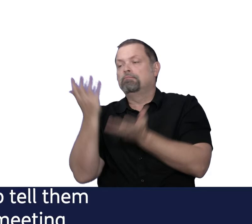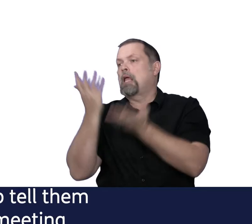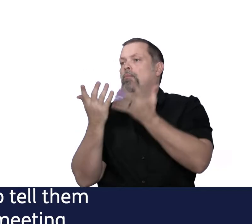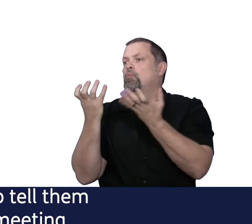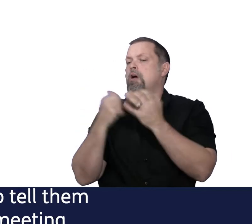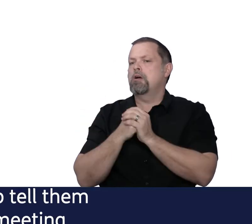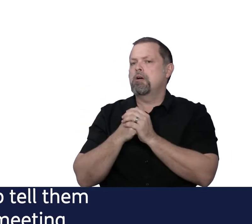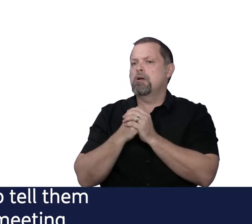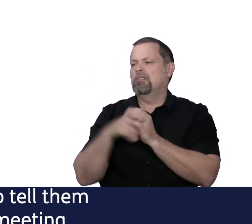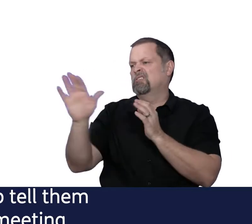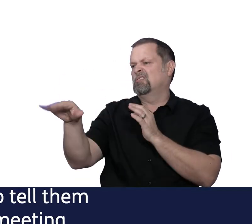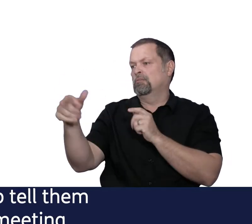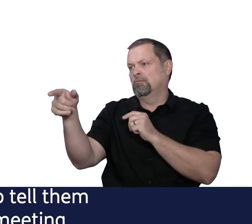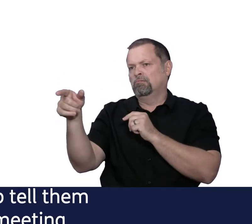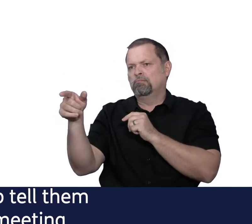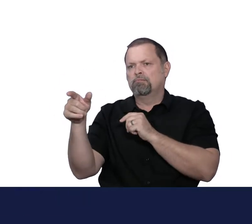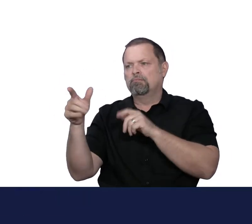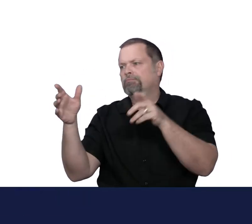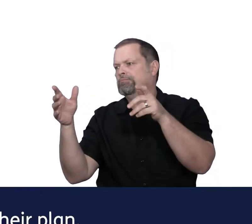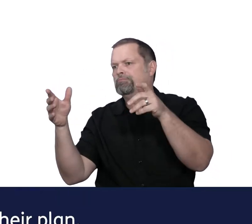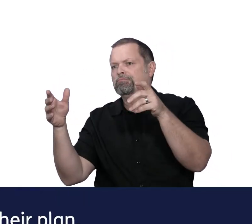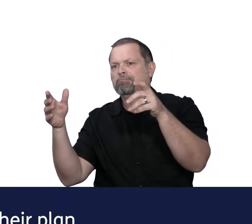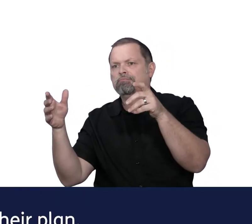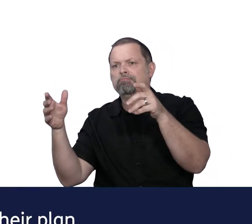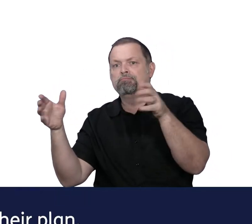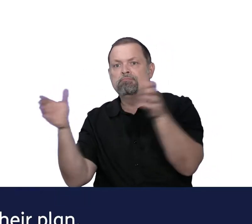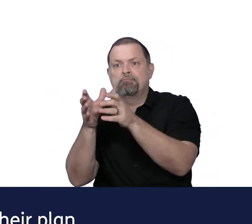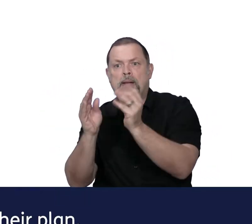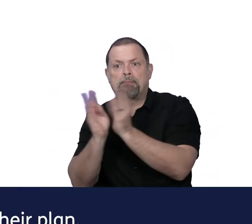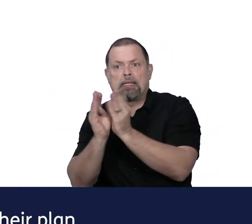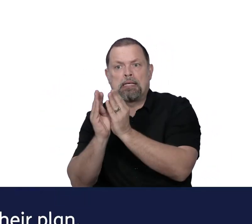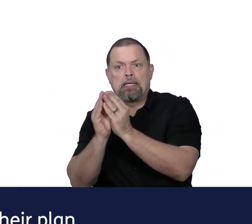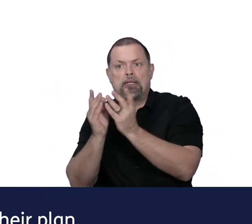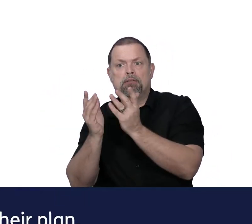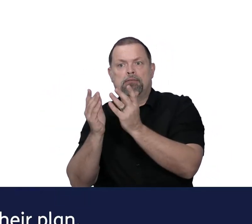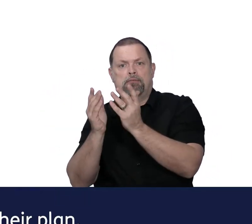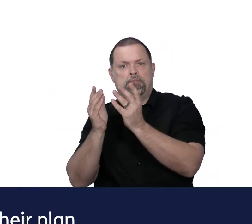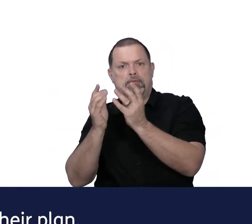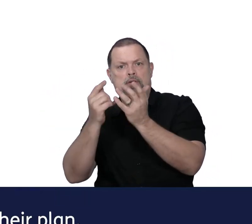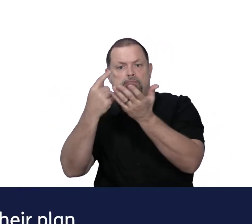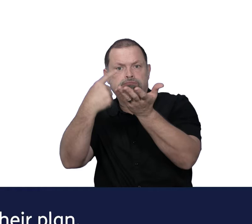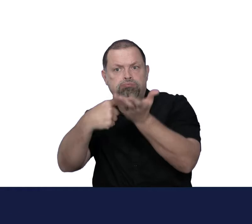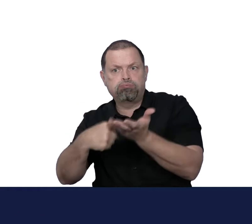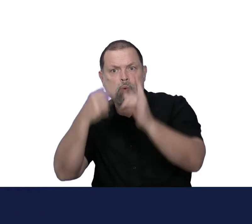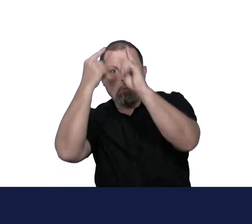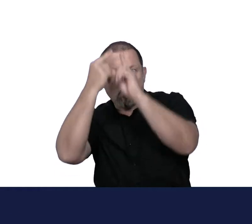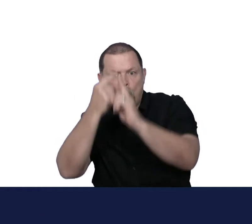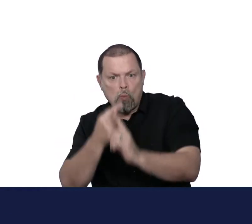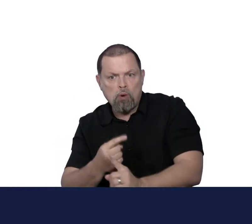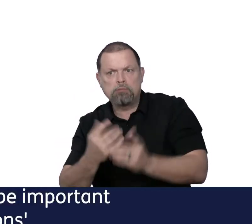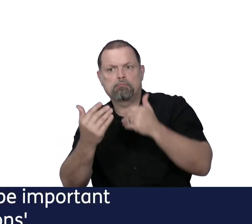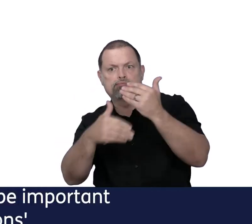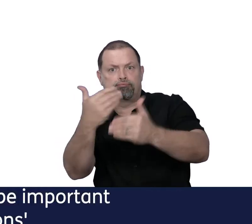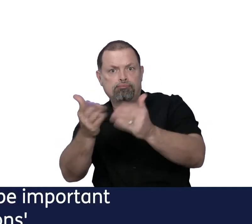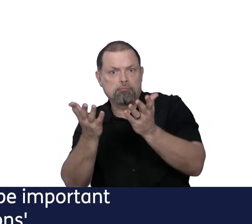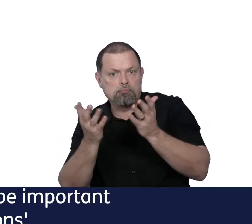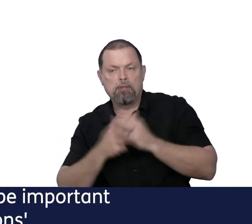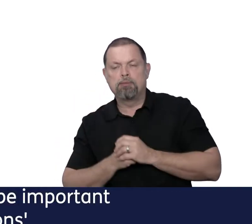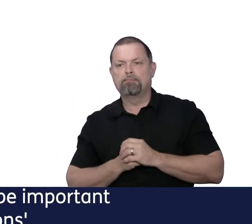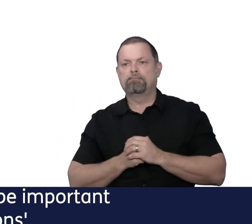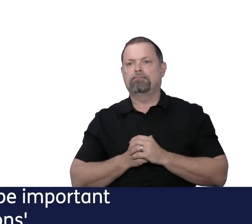them whether they are meeting the goal set out in their plan.